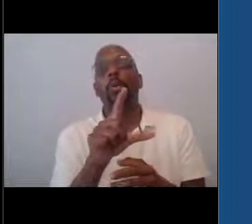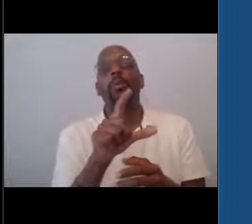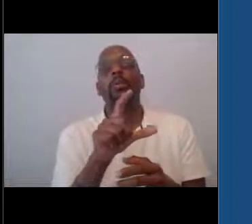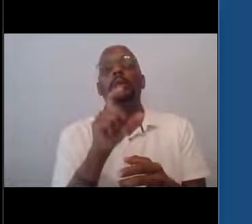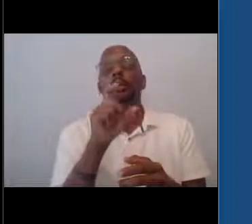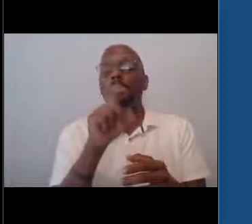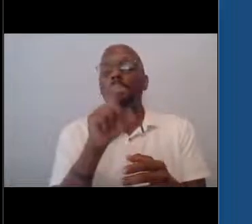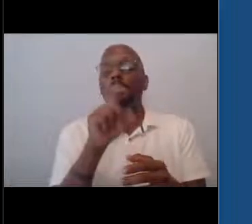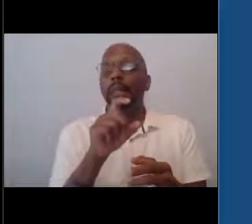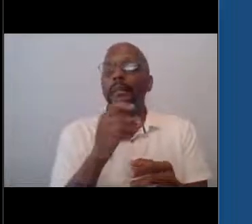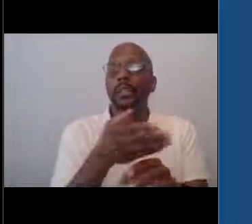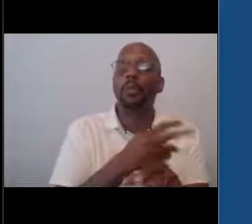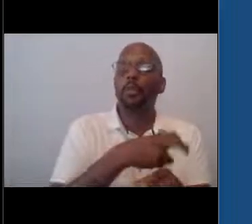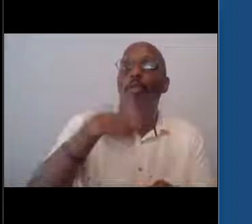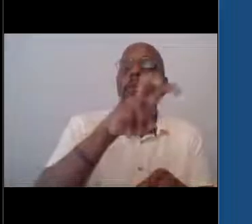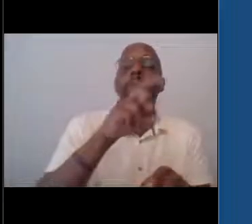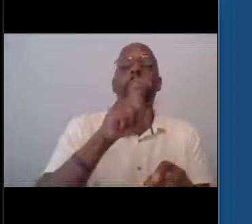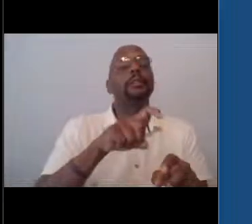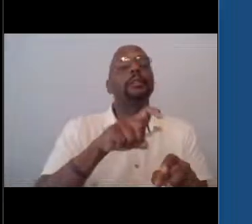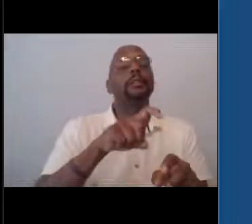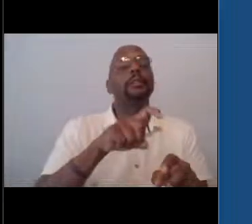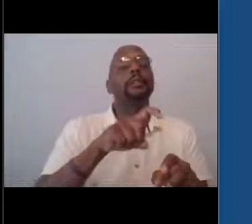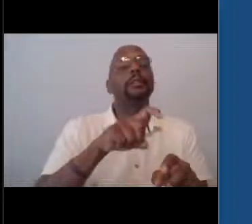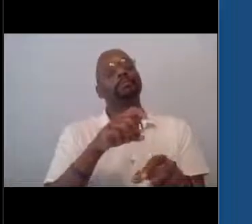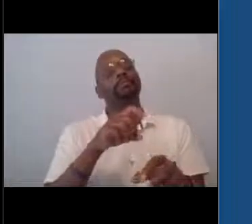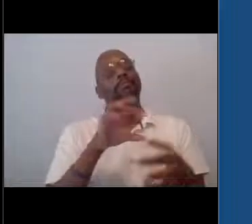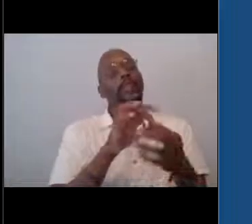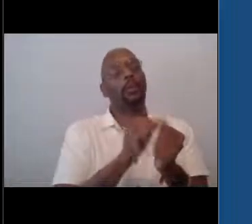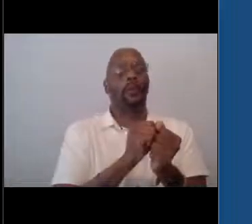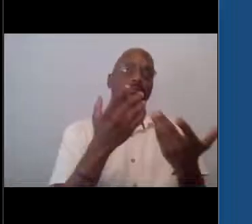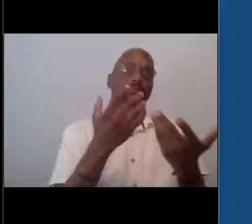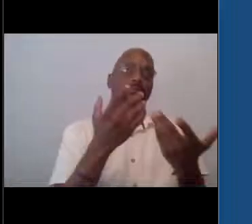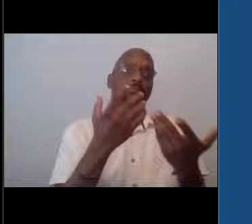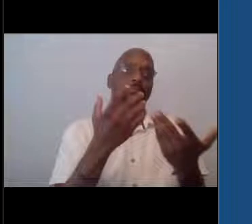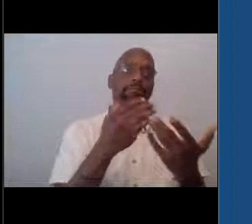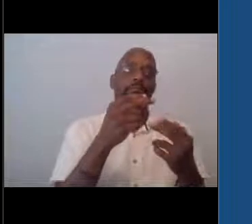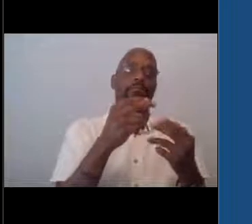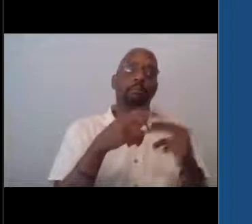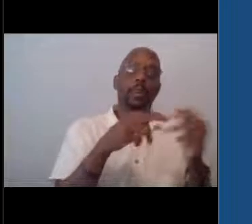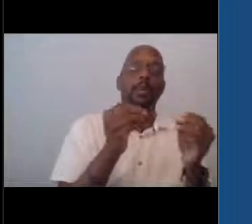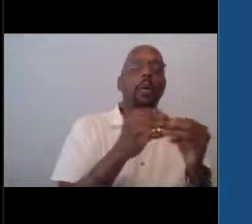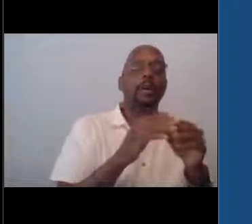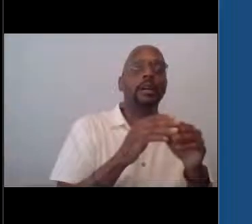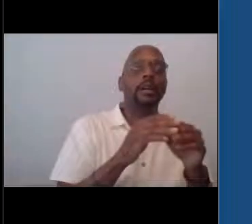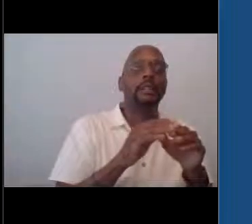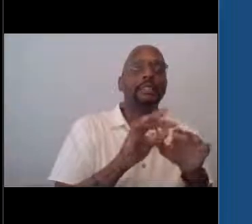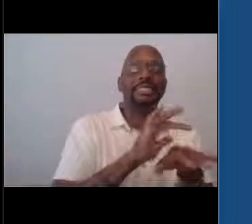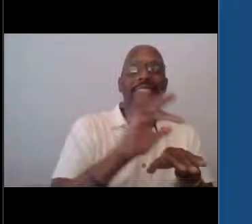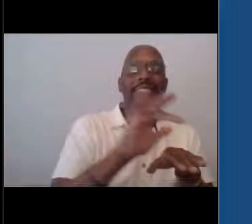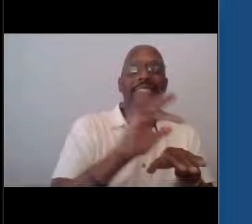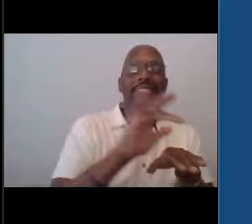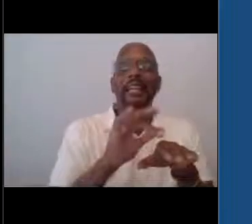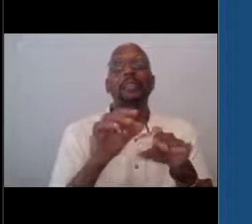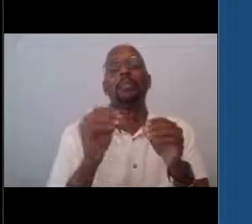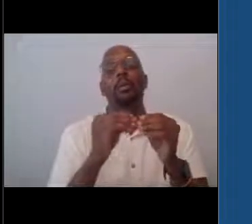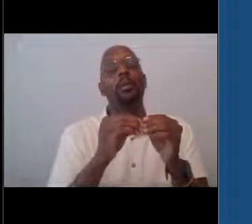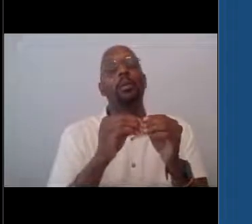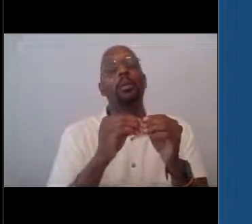be around building additional space, building additional capacity on our highway